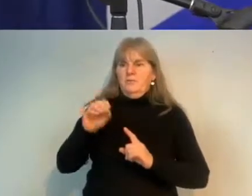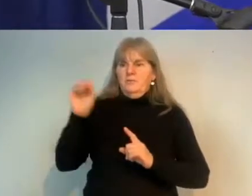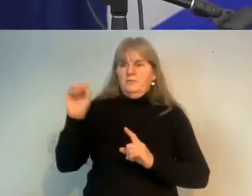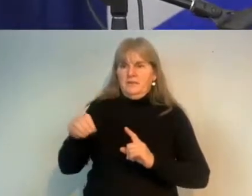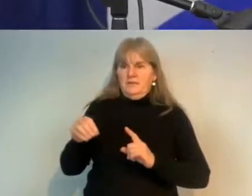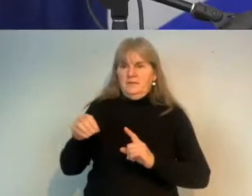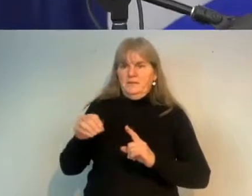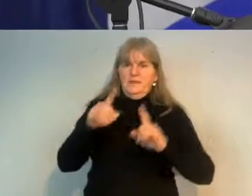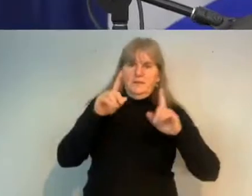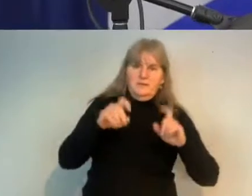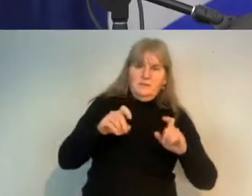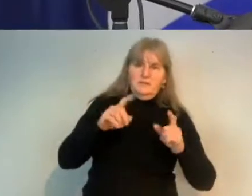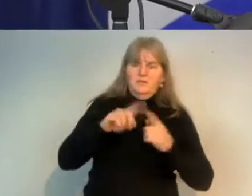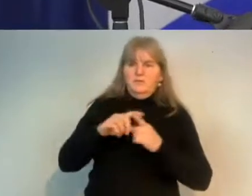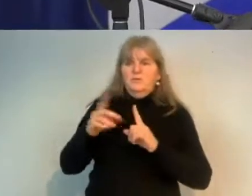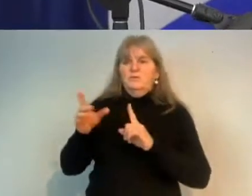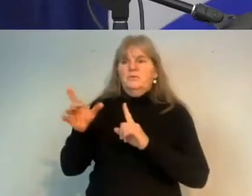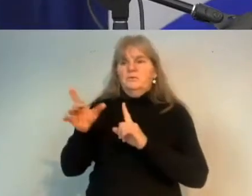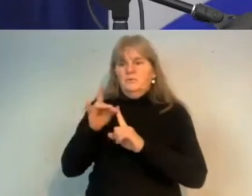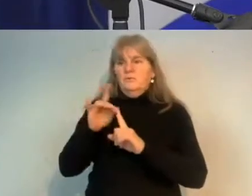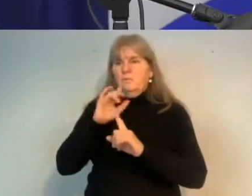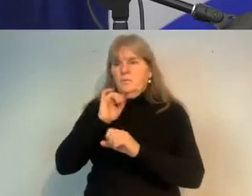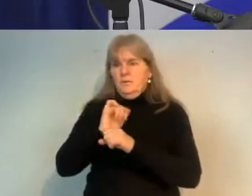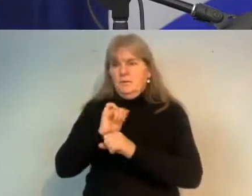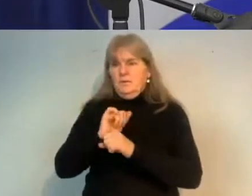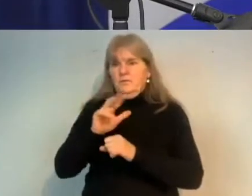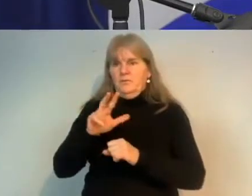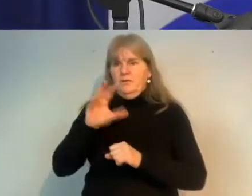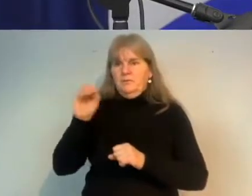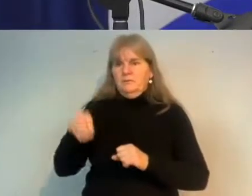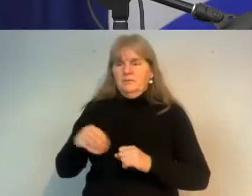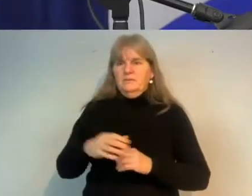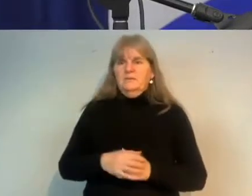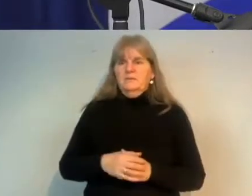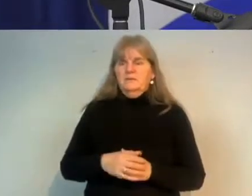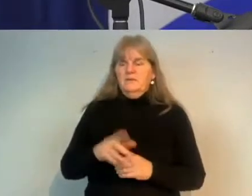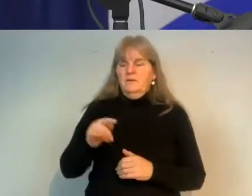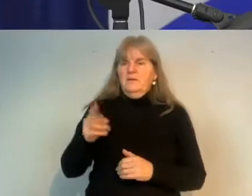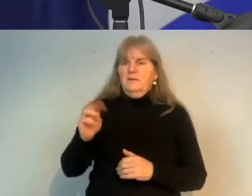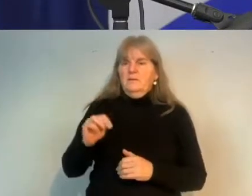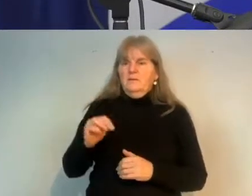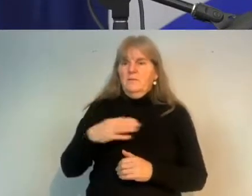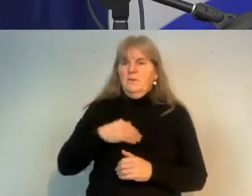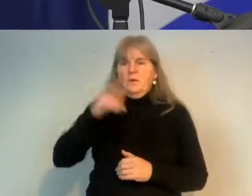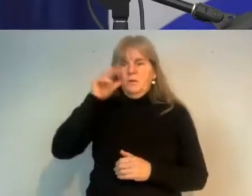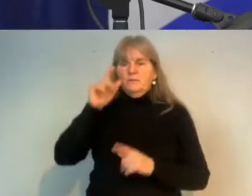Thanks. Thank you. We'll move to Tim at the Whitehorse Star.